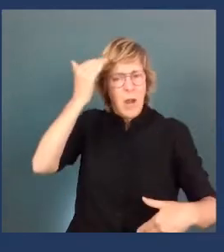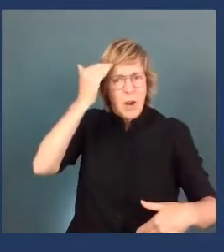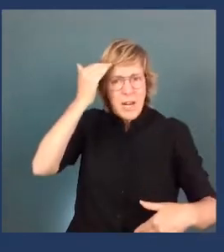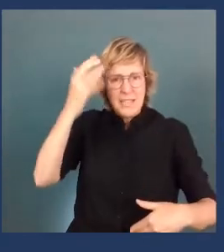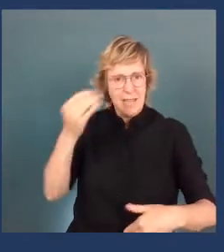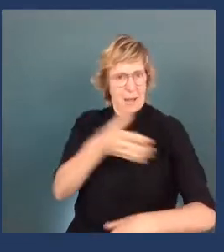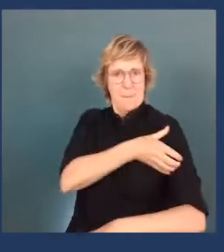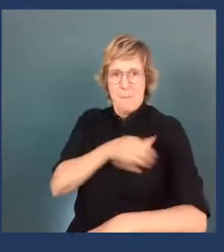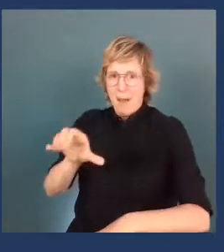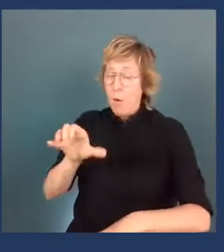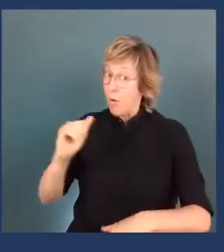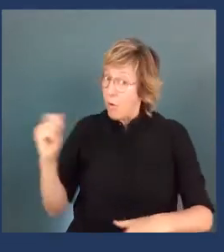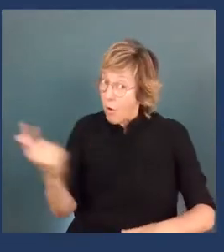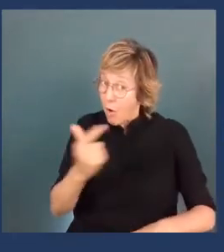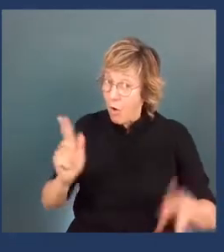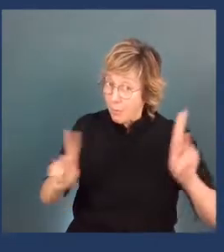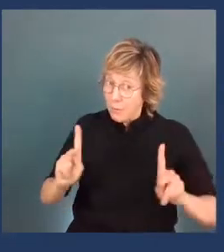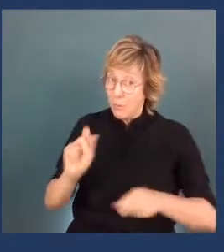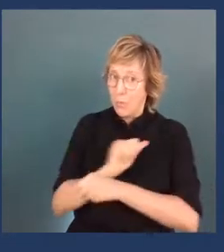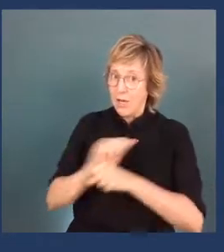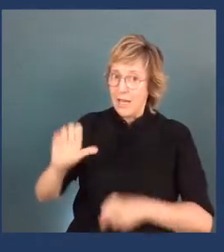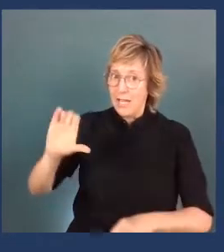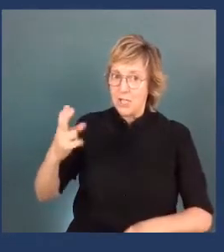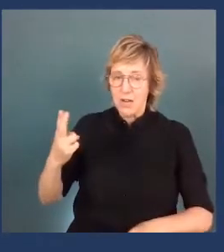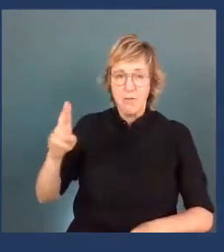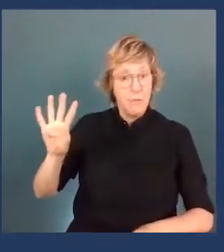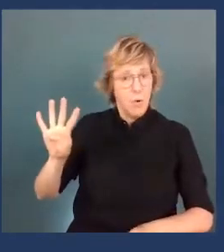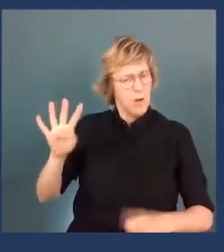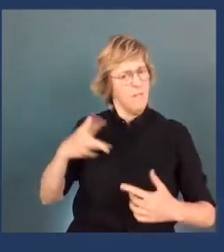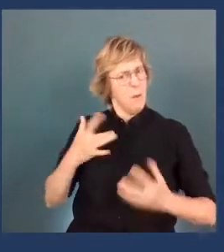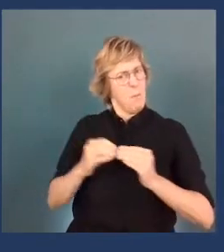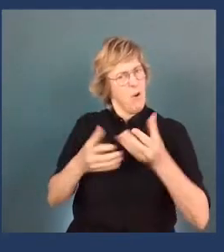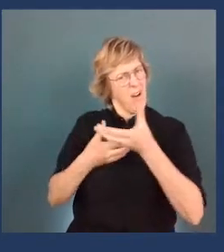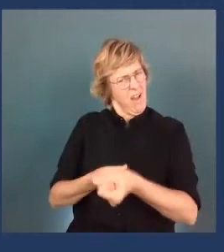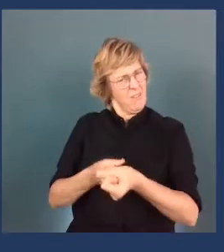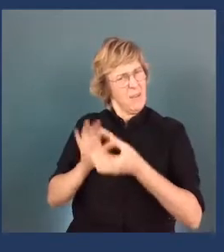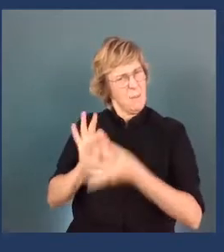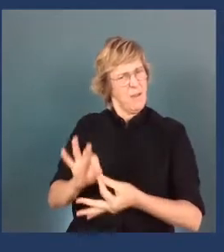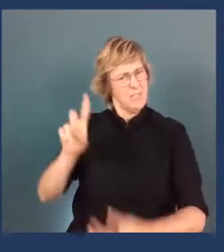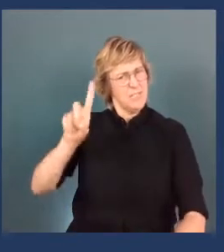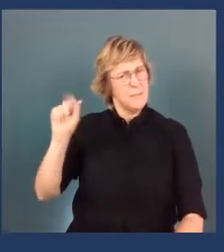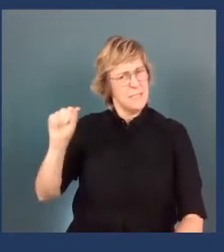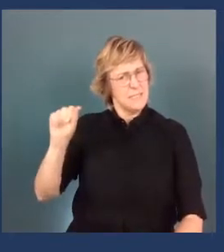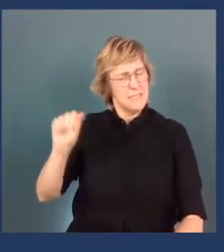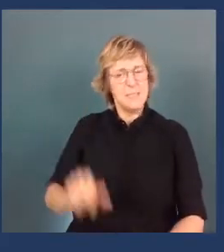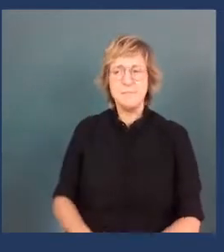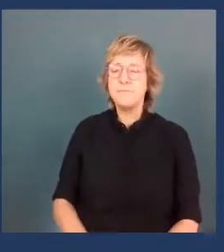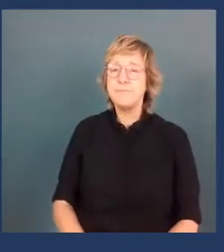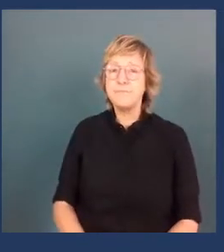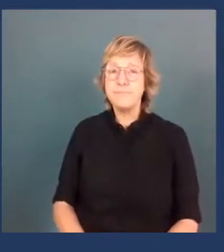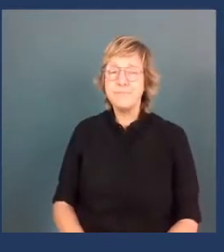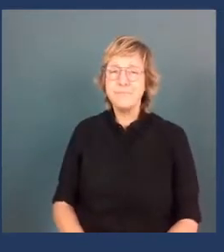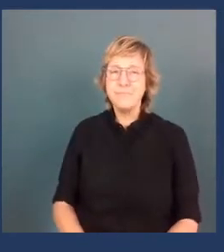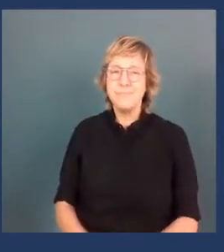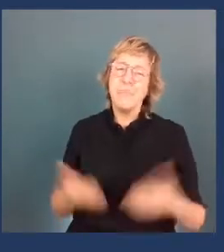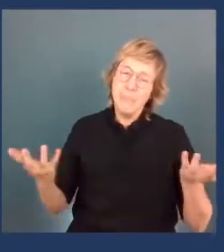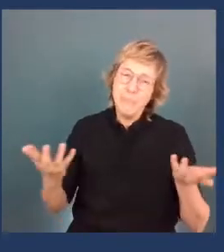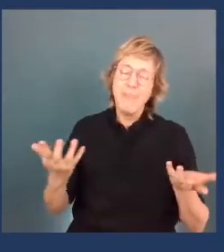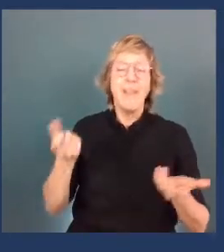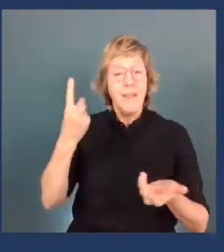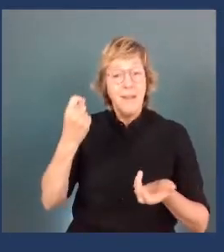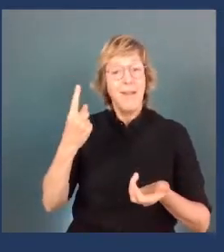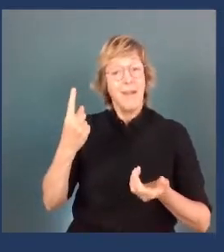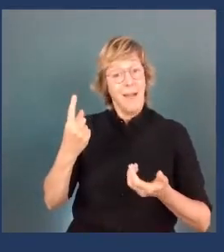and to empower everyone at Channel 4 to feel more confident about disability. Of course, an